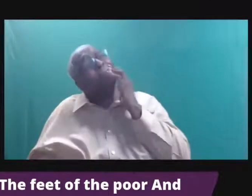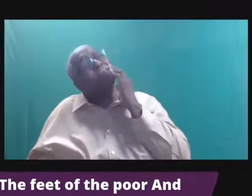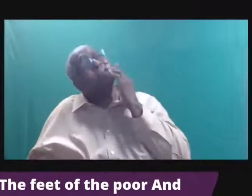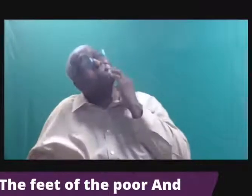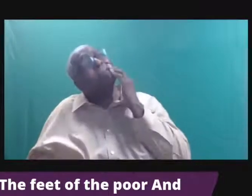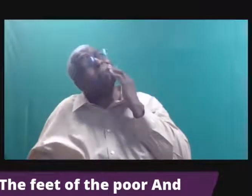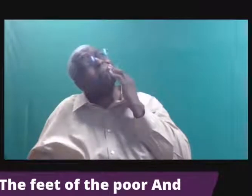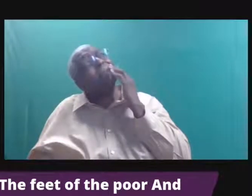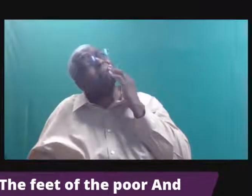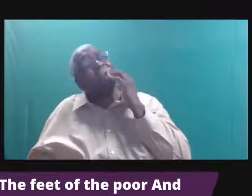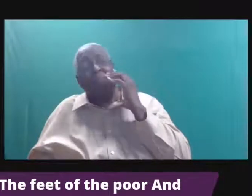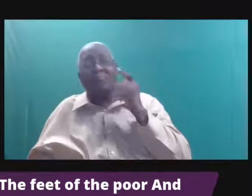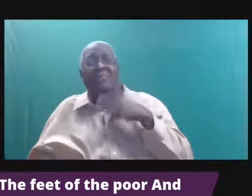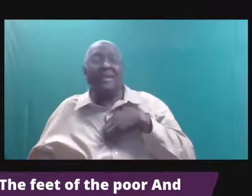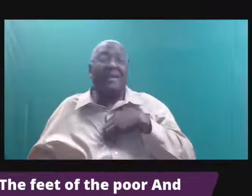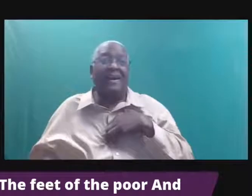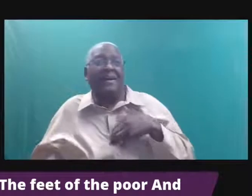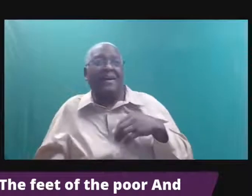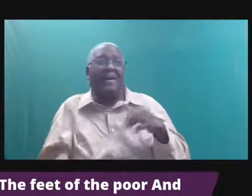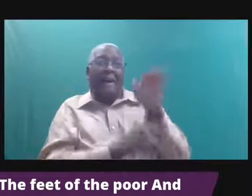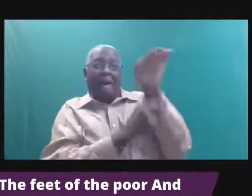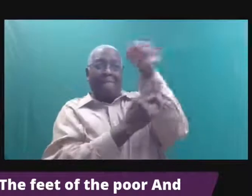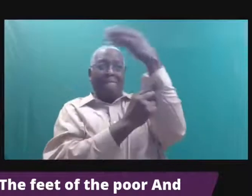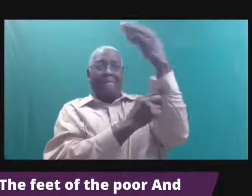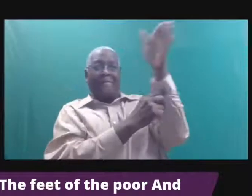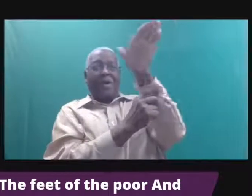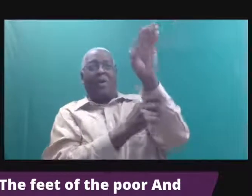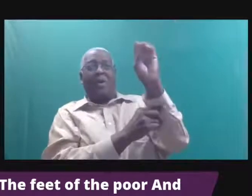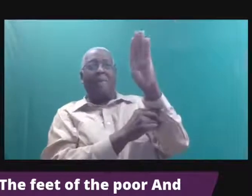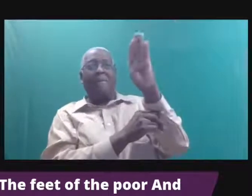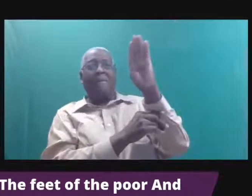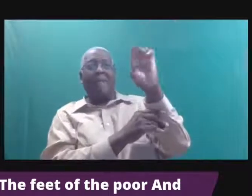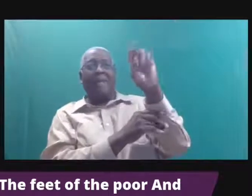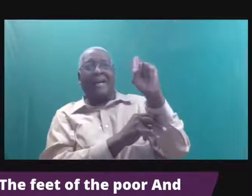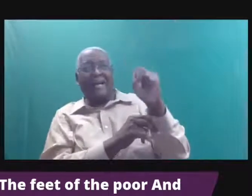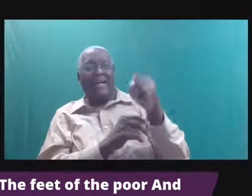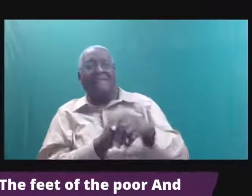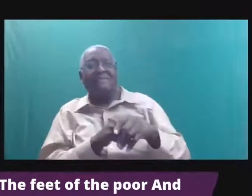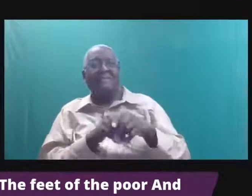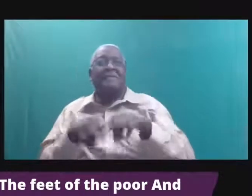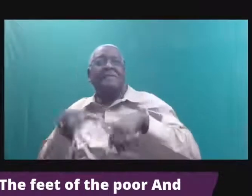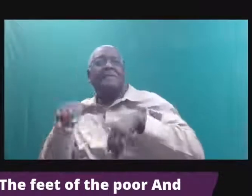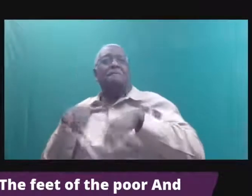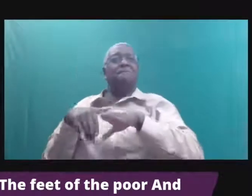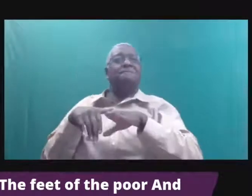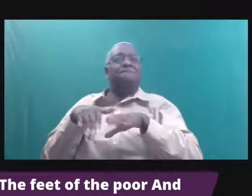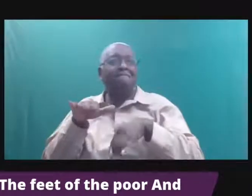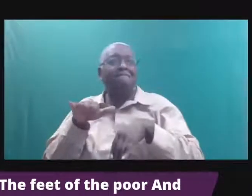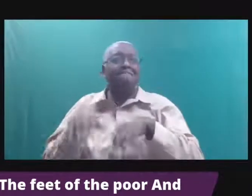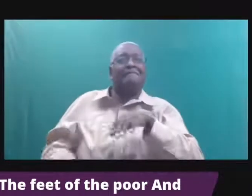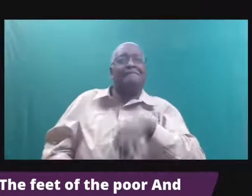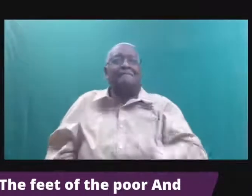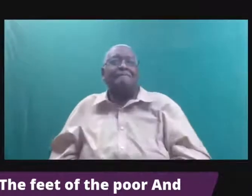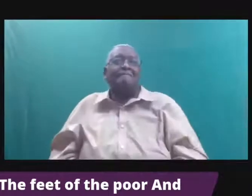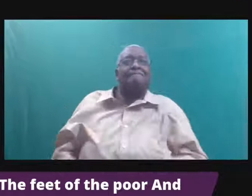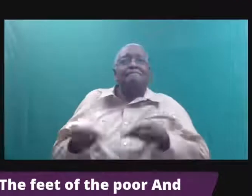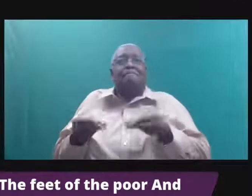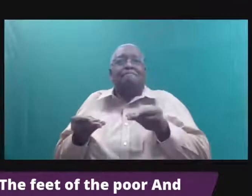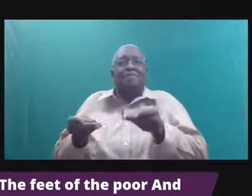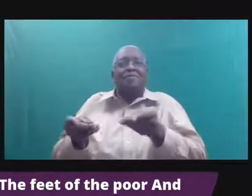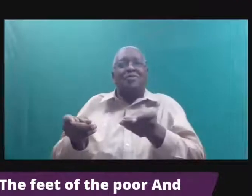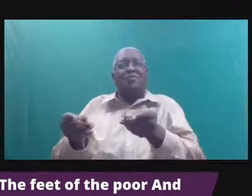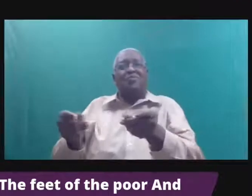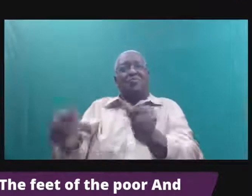a Barack Obama kind of stride. He had one of them smooth Billy